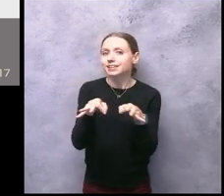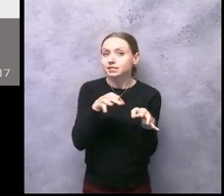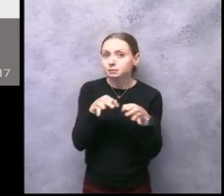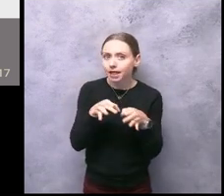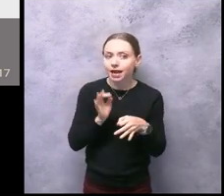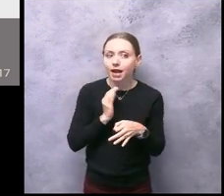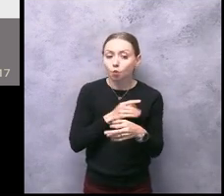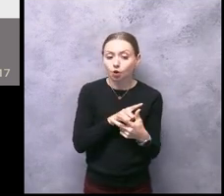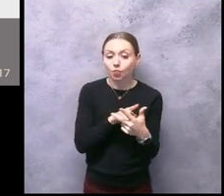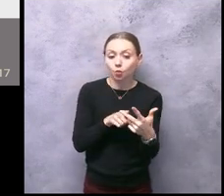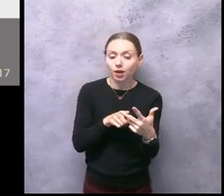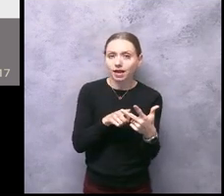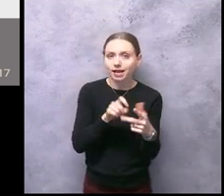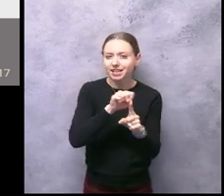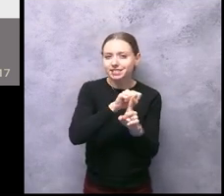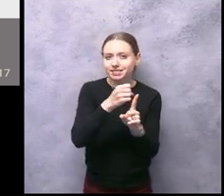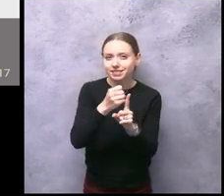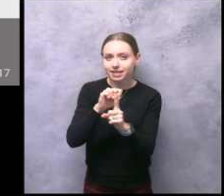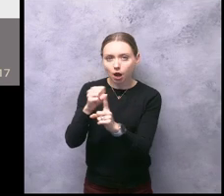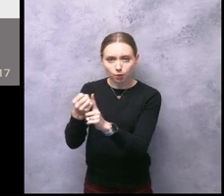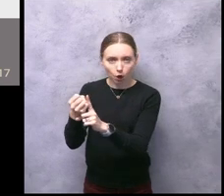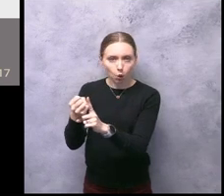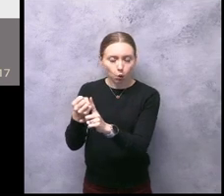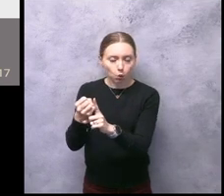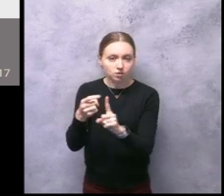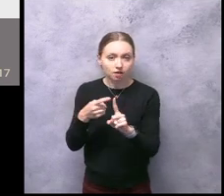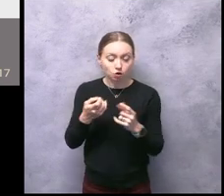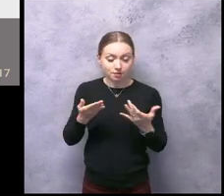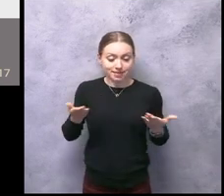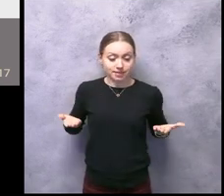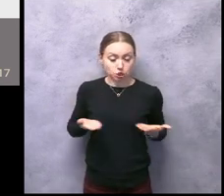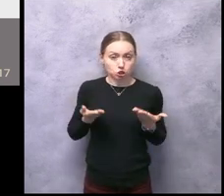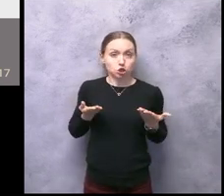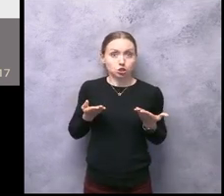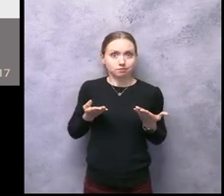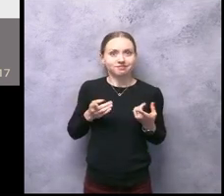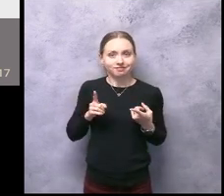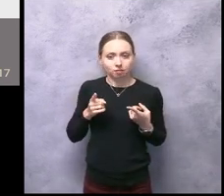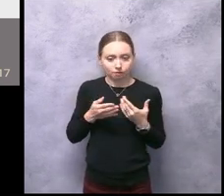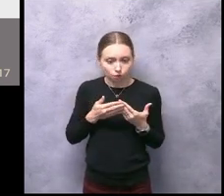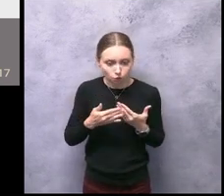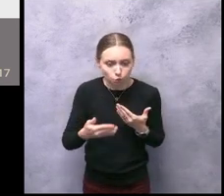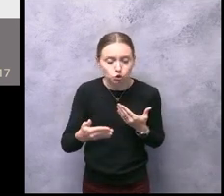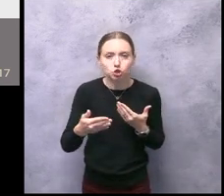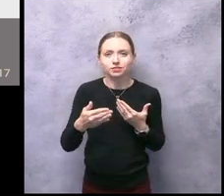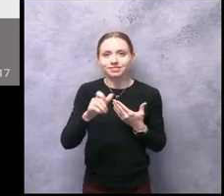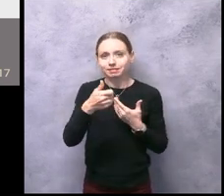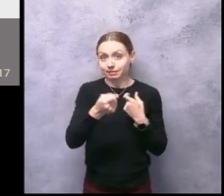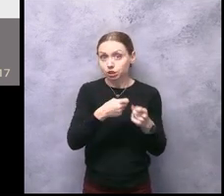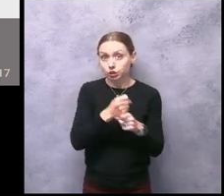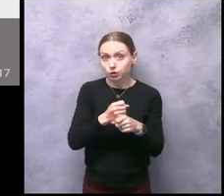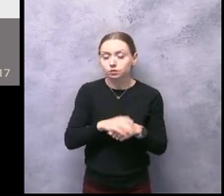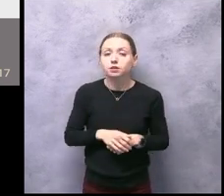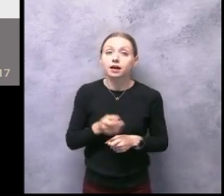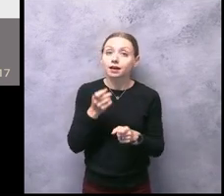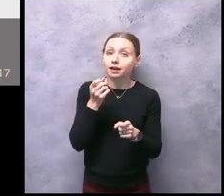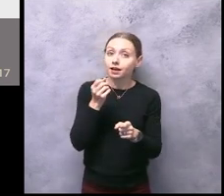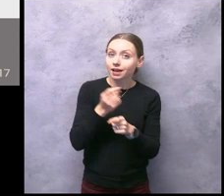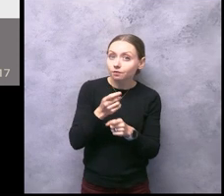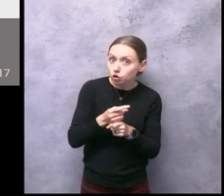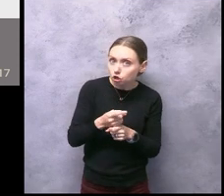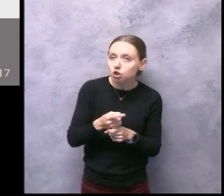three scenarios of growth from here into the future for the next 10 years. Every year, as I mentioned, we